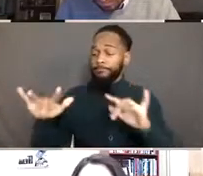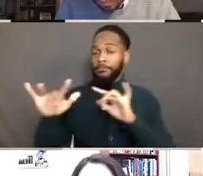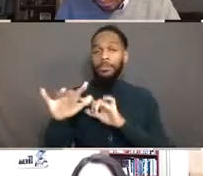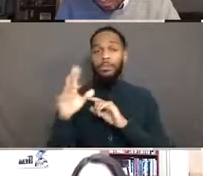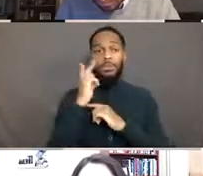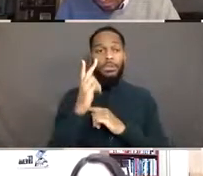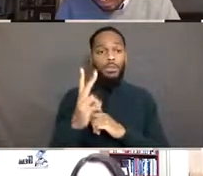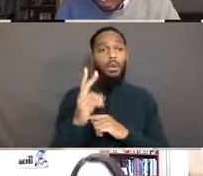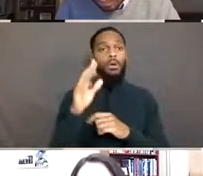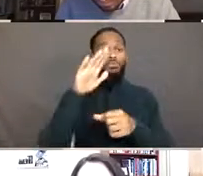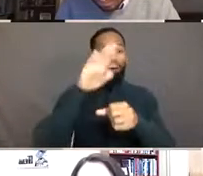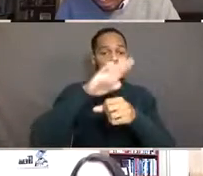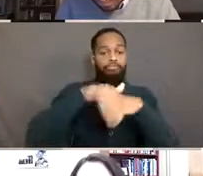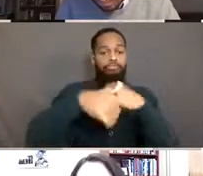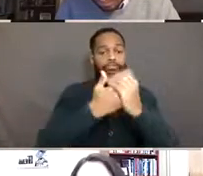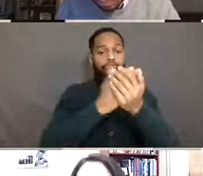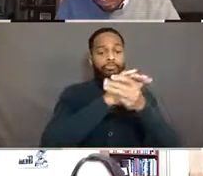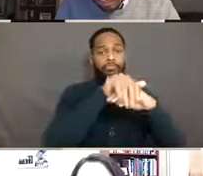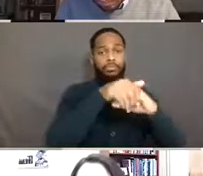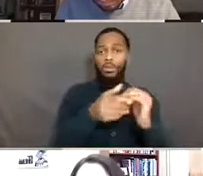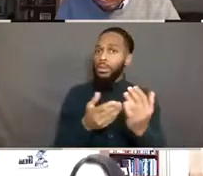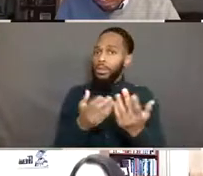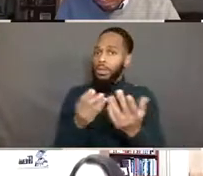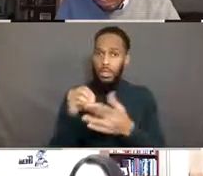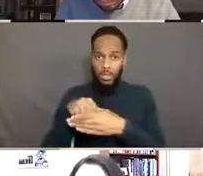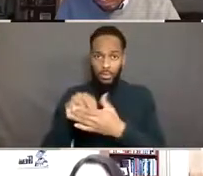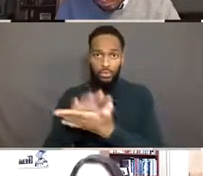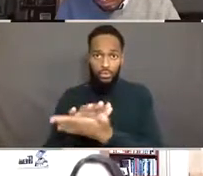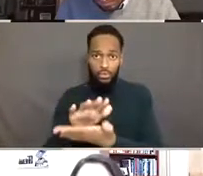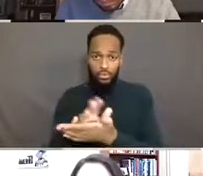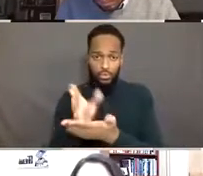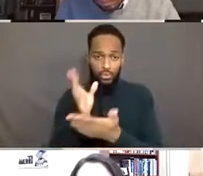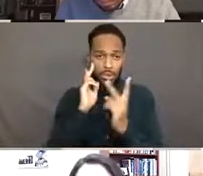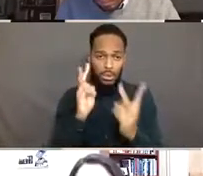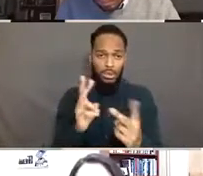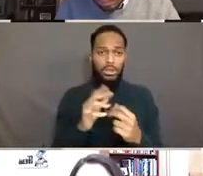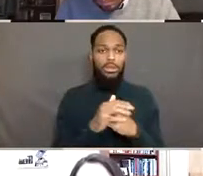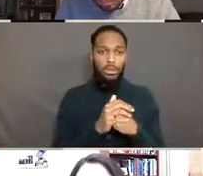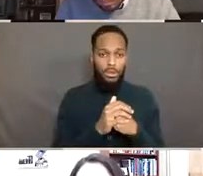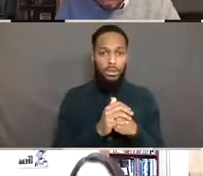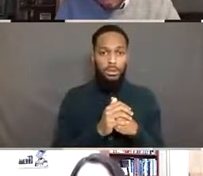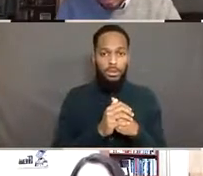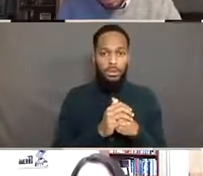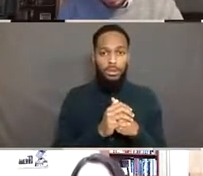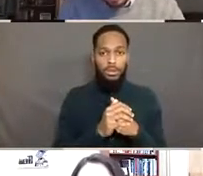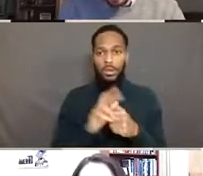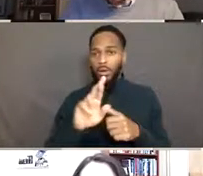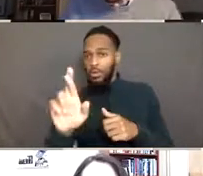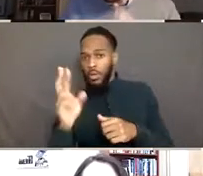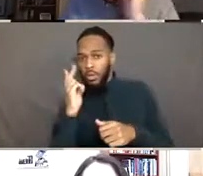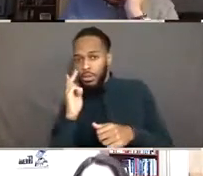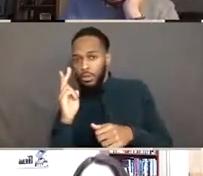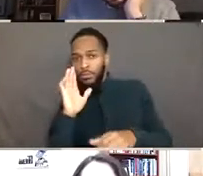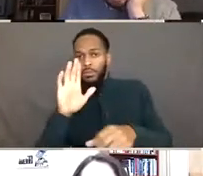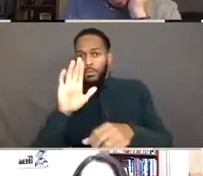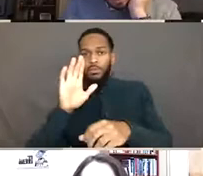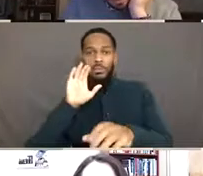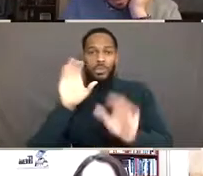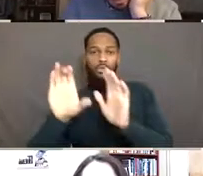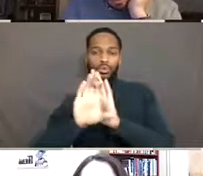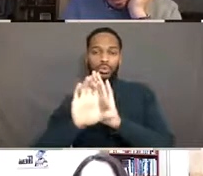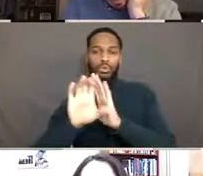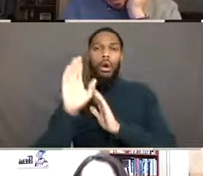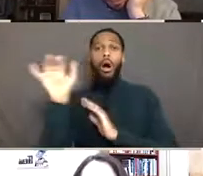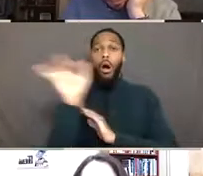hand sanitizers throughout campus. You see that on the right side. You'll probably see those in a lot of our COVID-19 testing sites